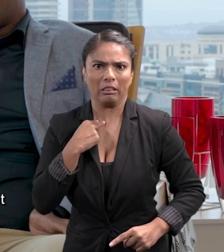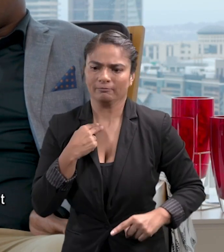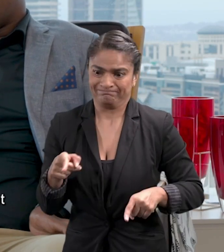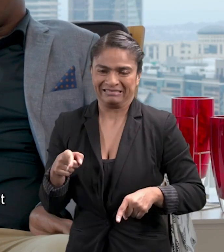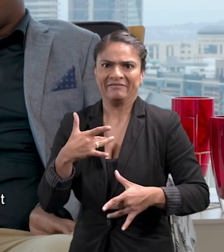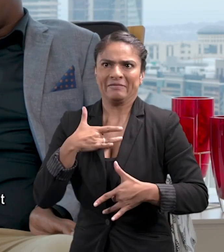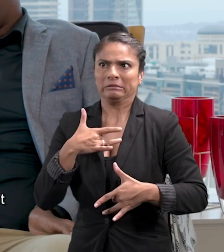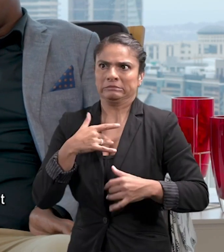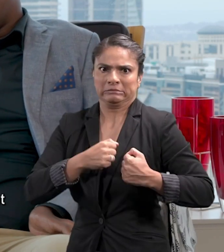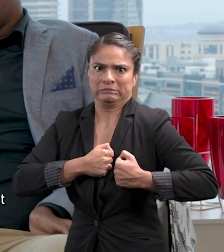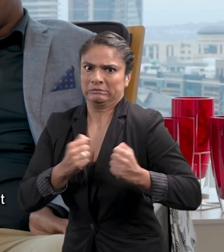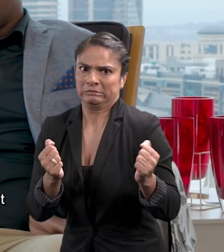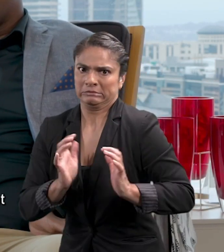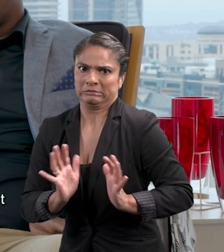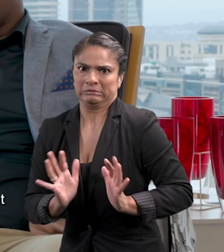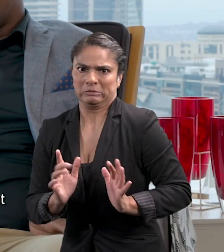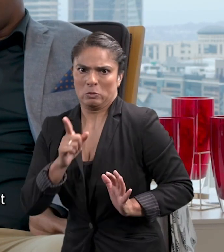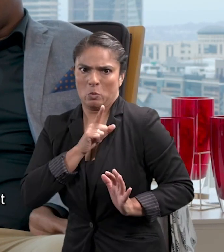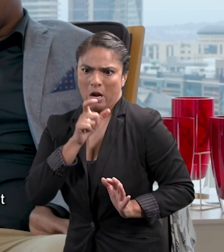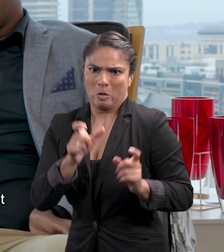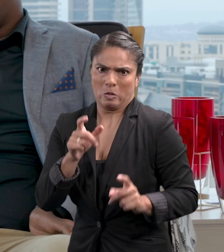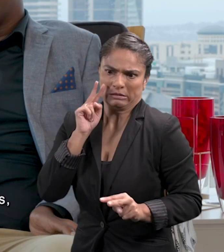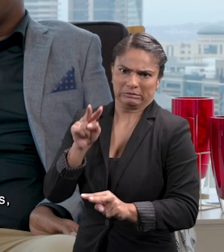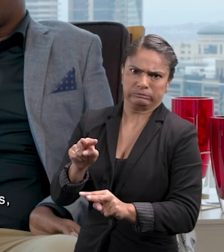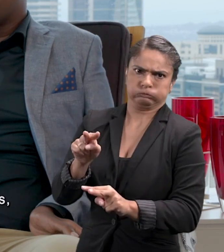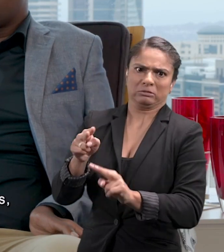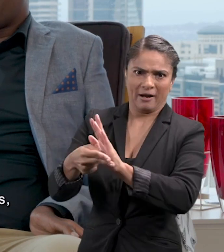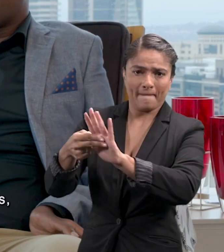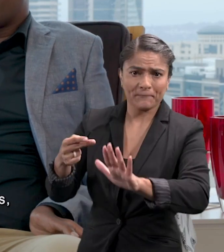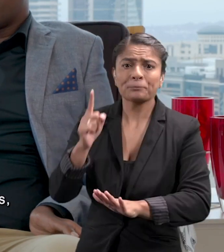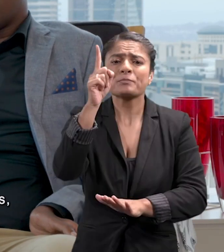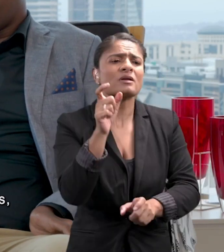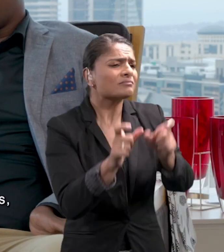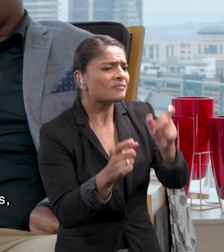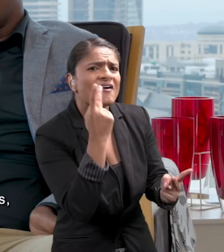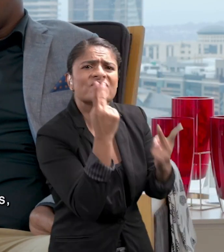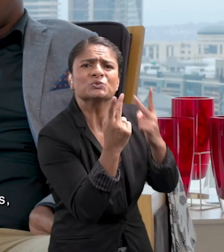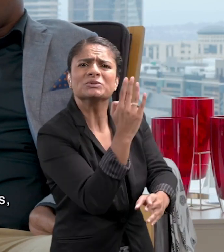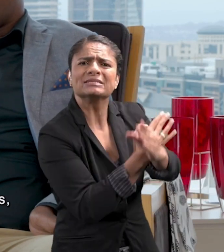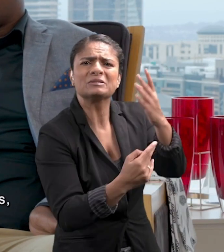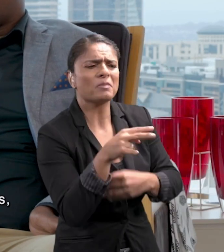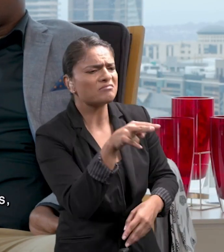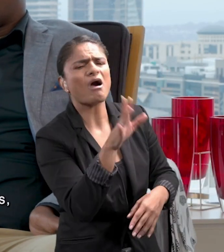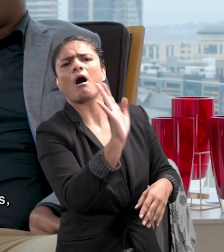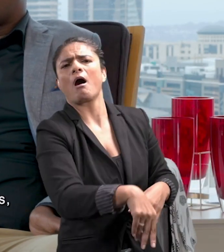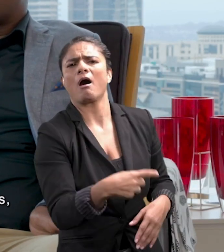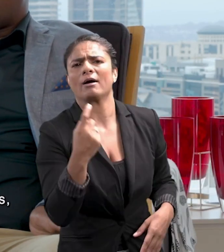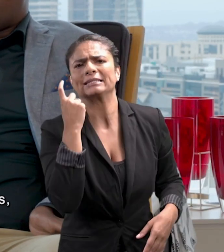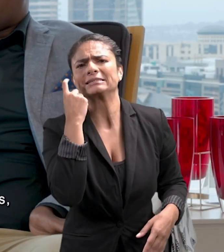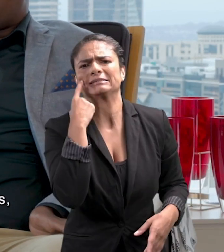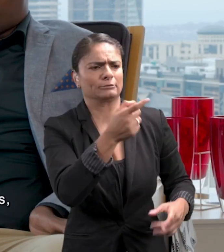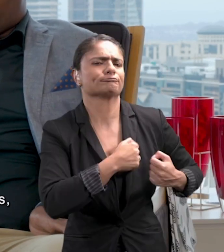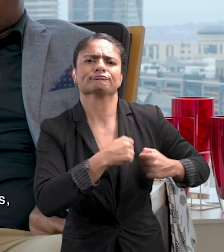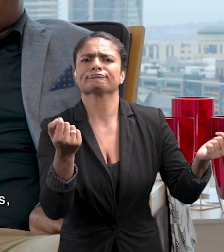they might find it difficult for them to declare their disabilities, whereas persons with visible disabilities it might be a